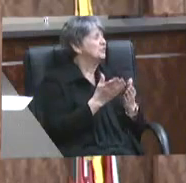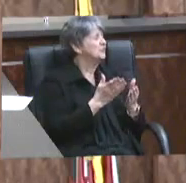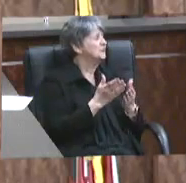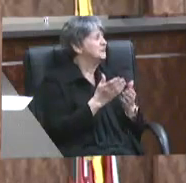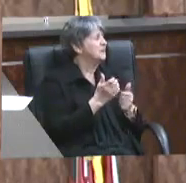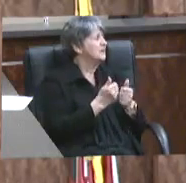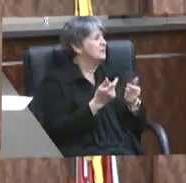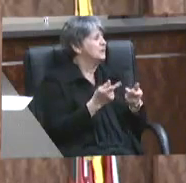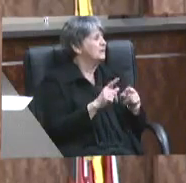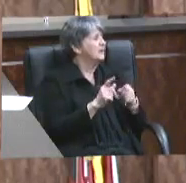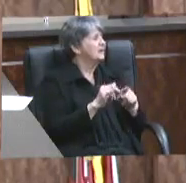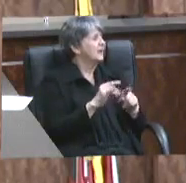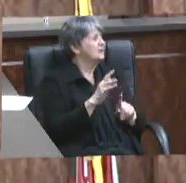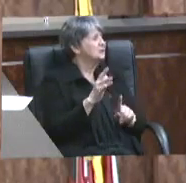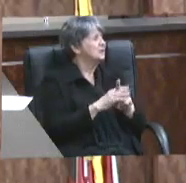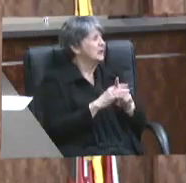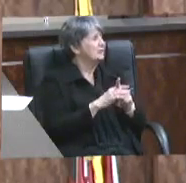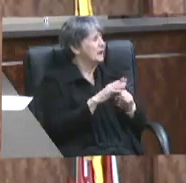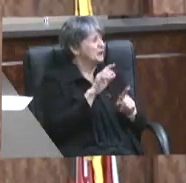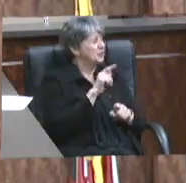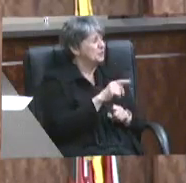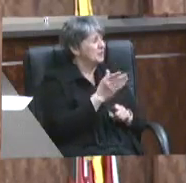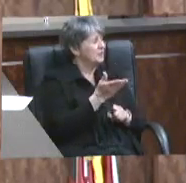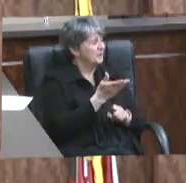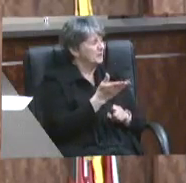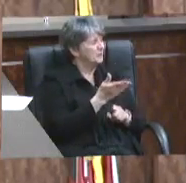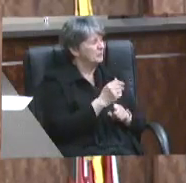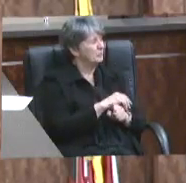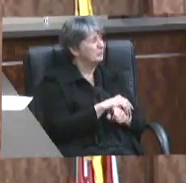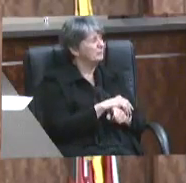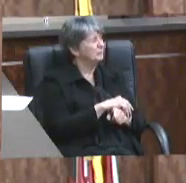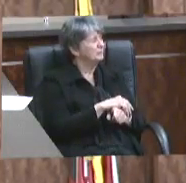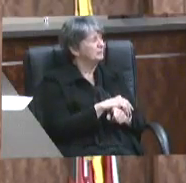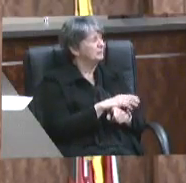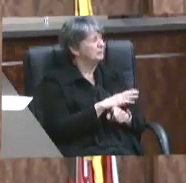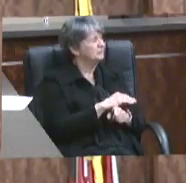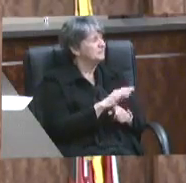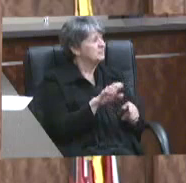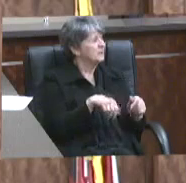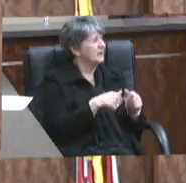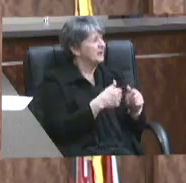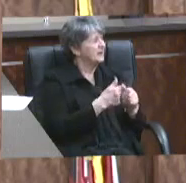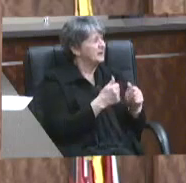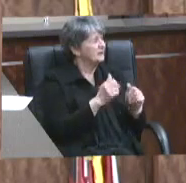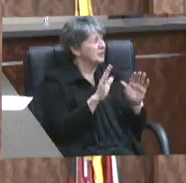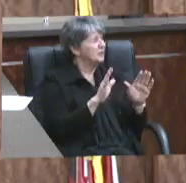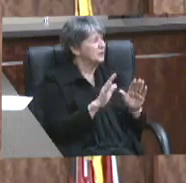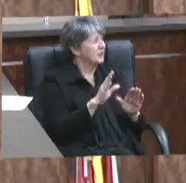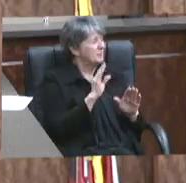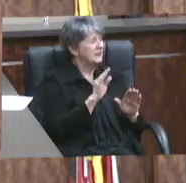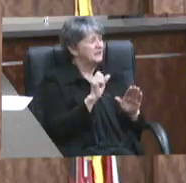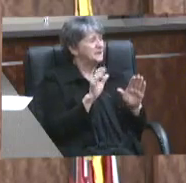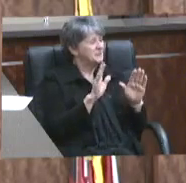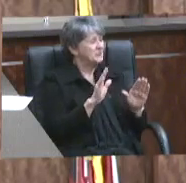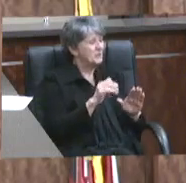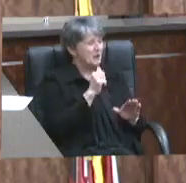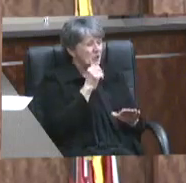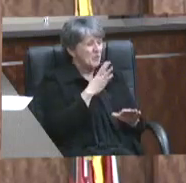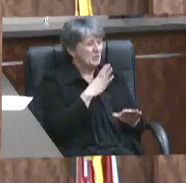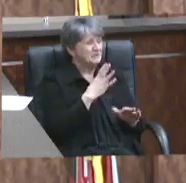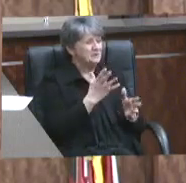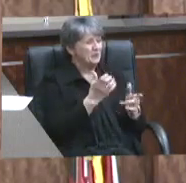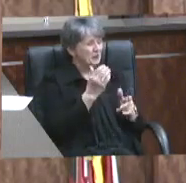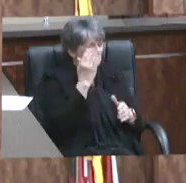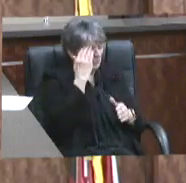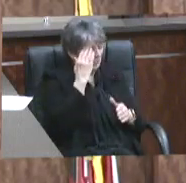event I've shown up at, you usually meet me there as well with council. And behind every great man, there's a great woman. So I want to acknowledge